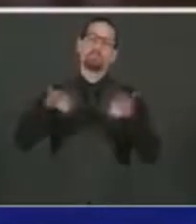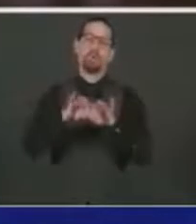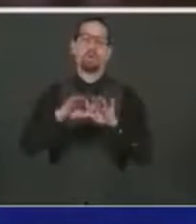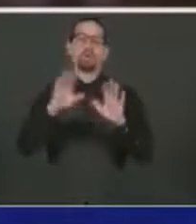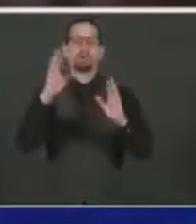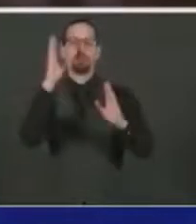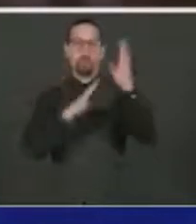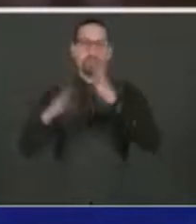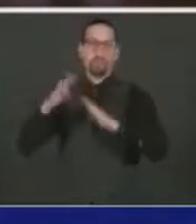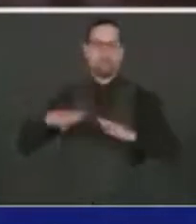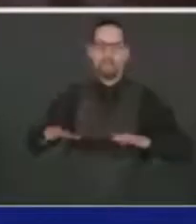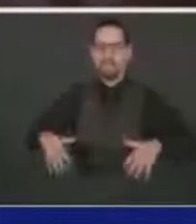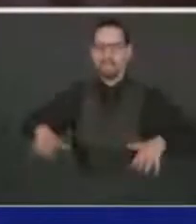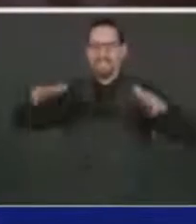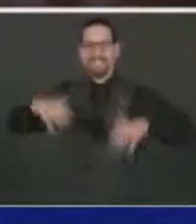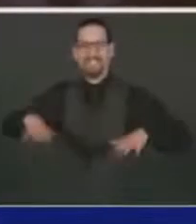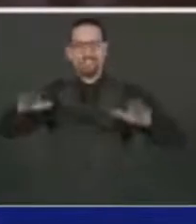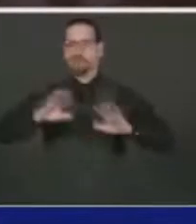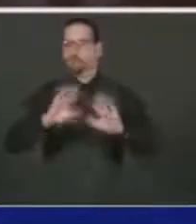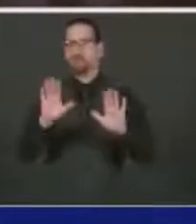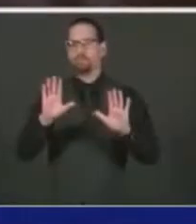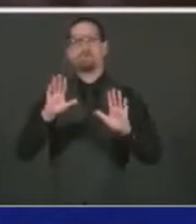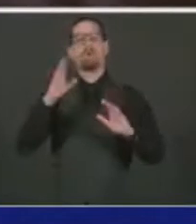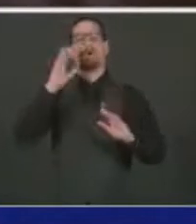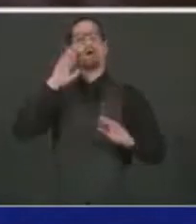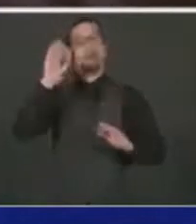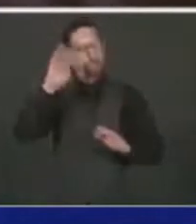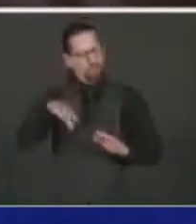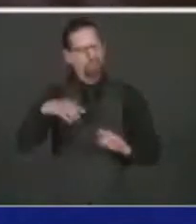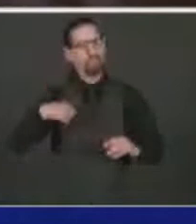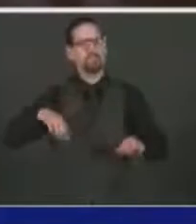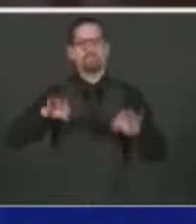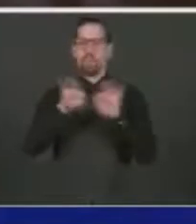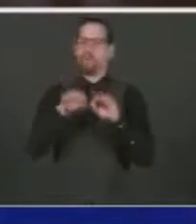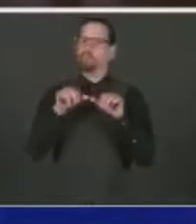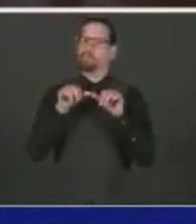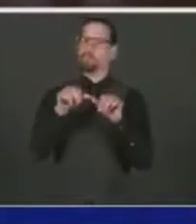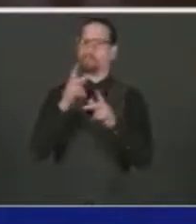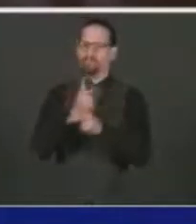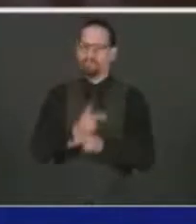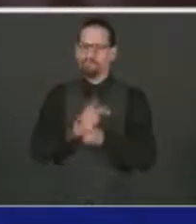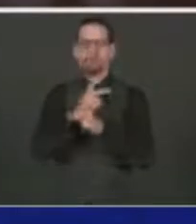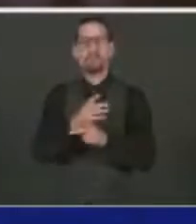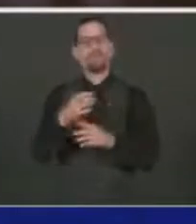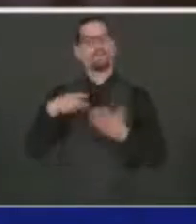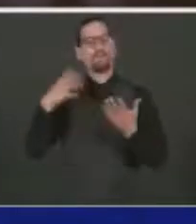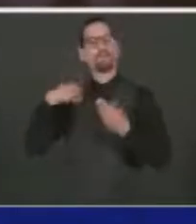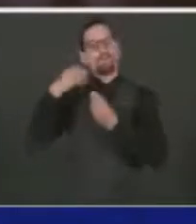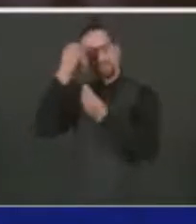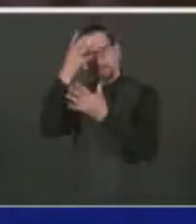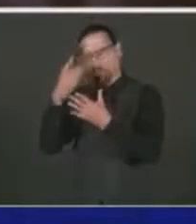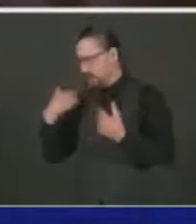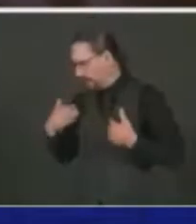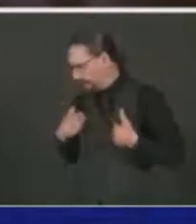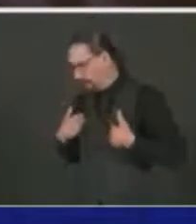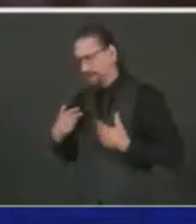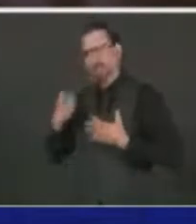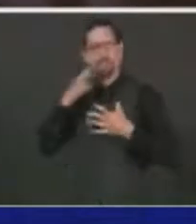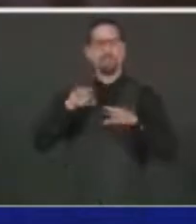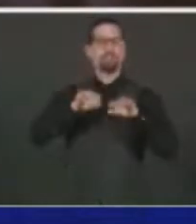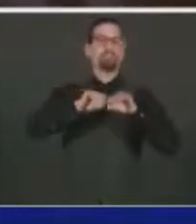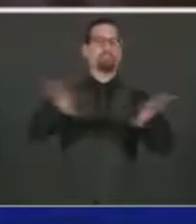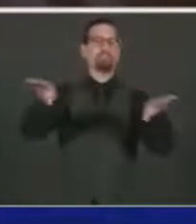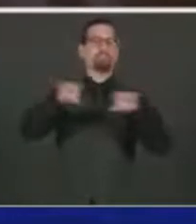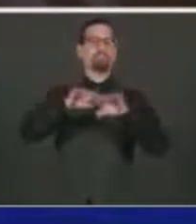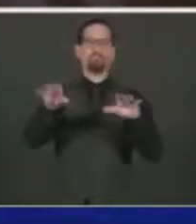to us, and we will provide you with information that we think you need to have in order to keep you and your